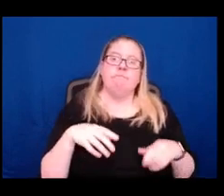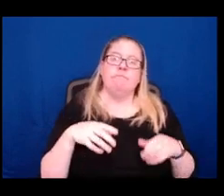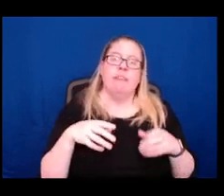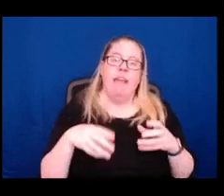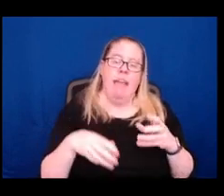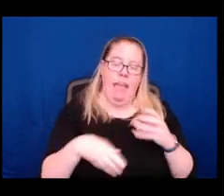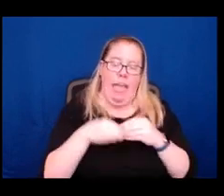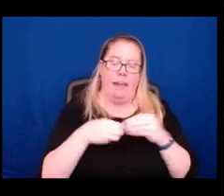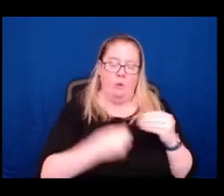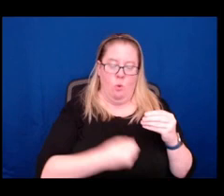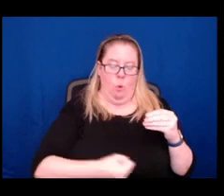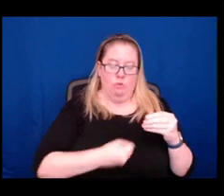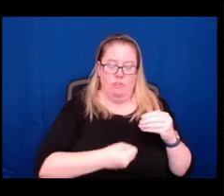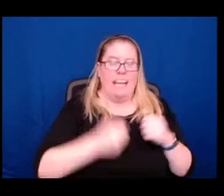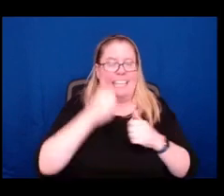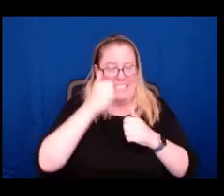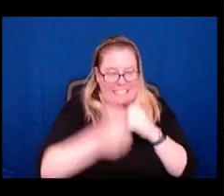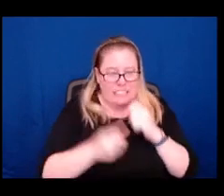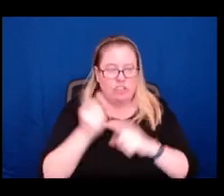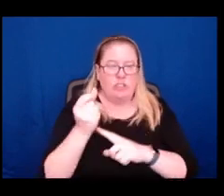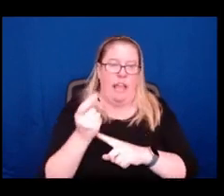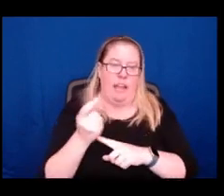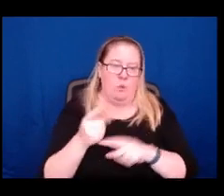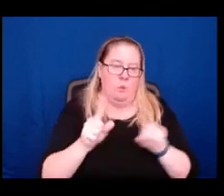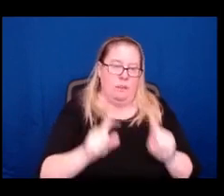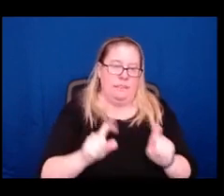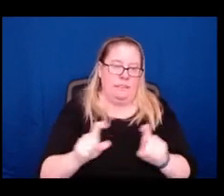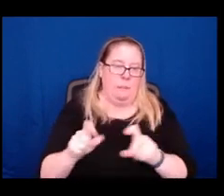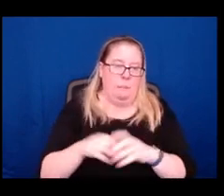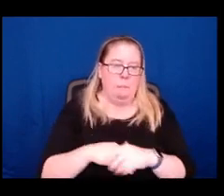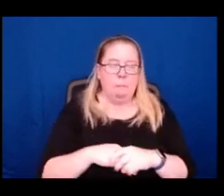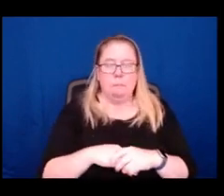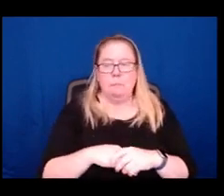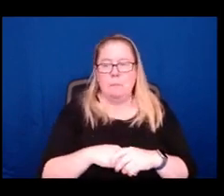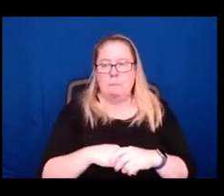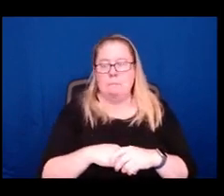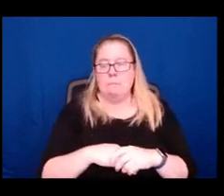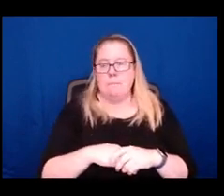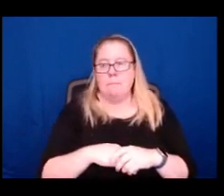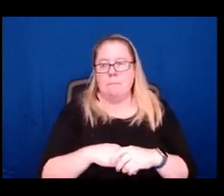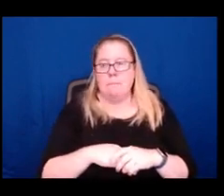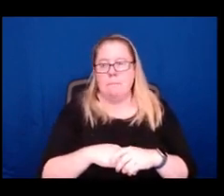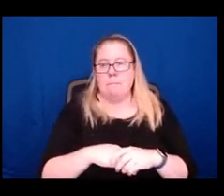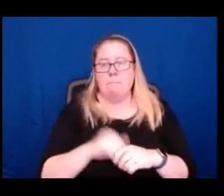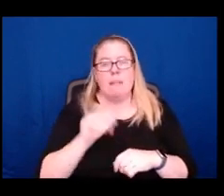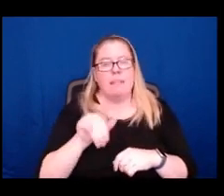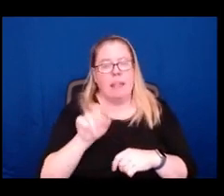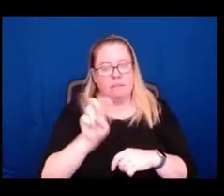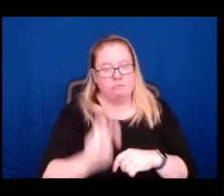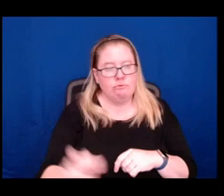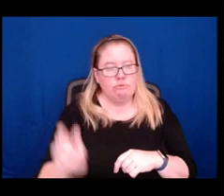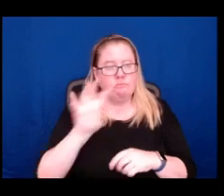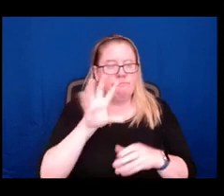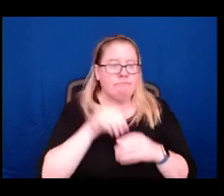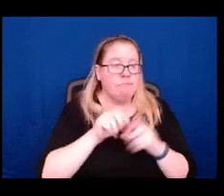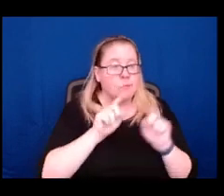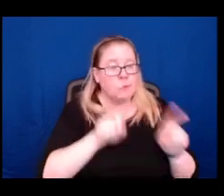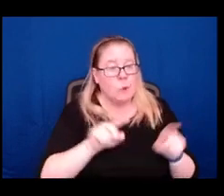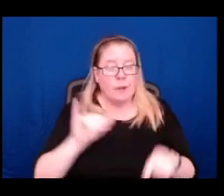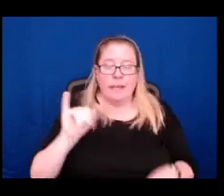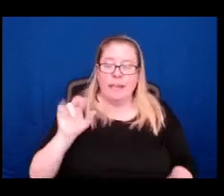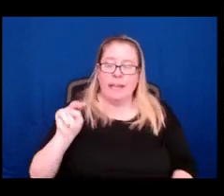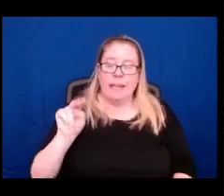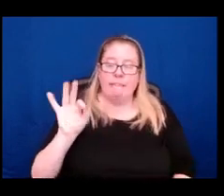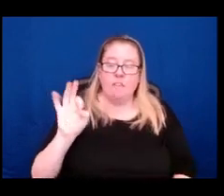include an ultrasound every annual exam. And part of that journey included visiting